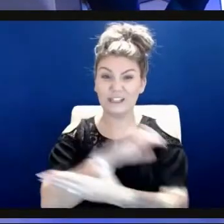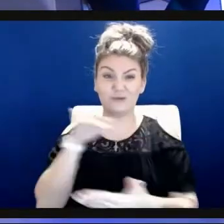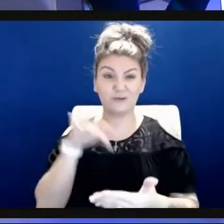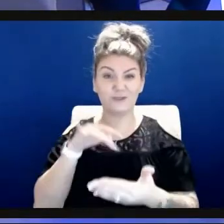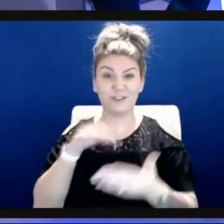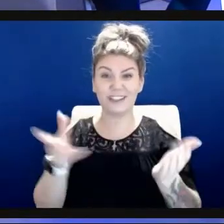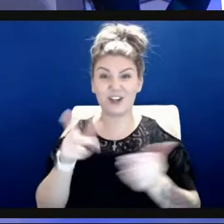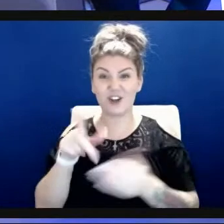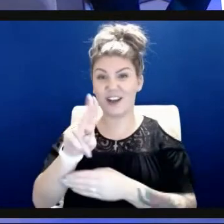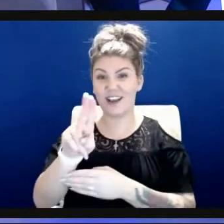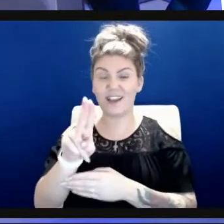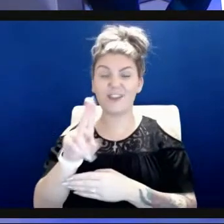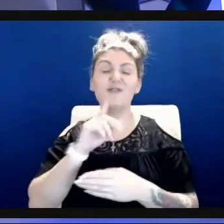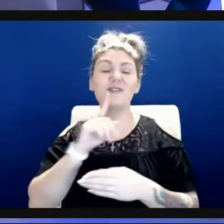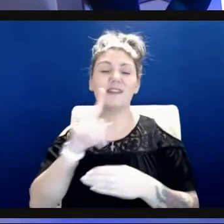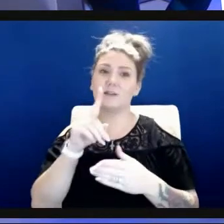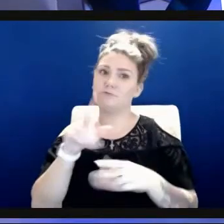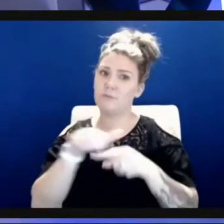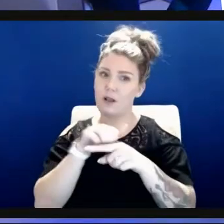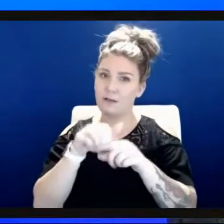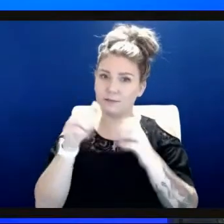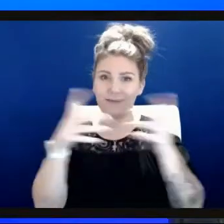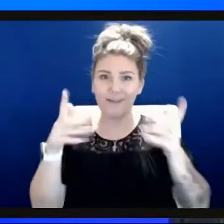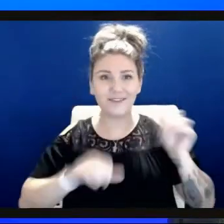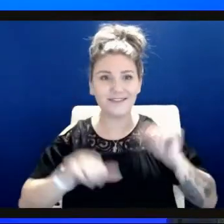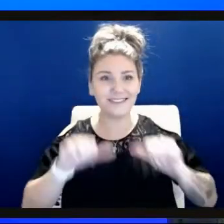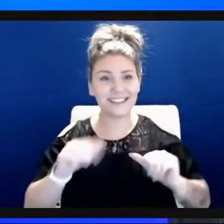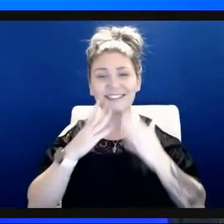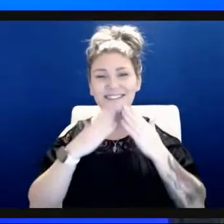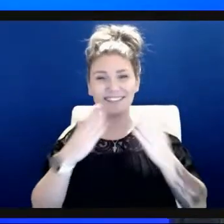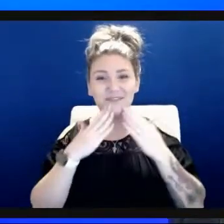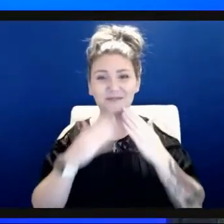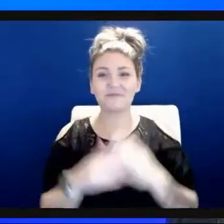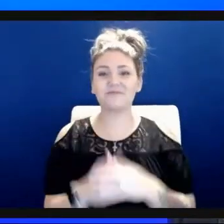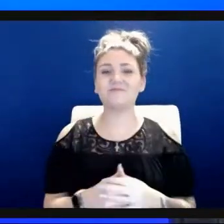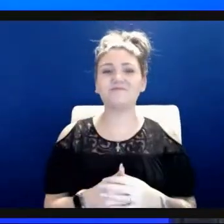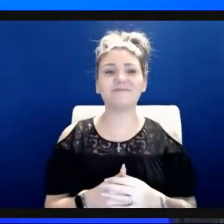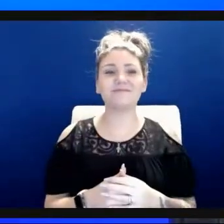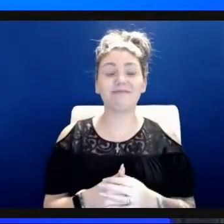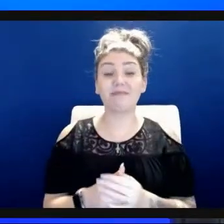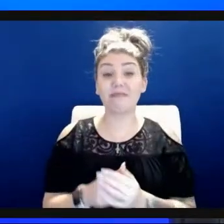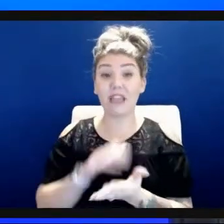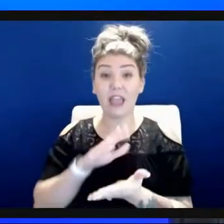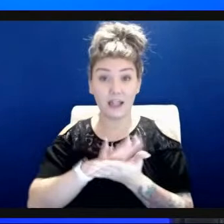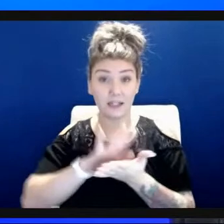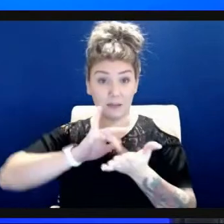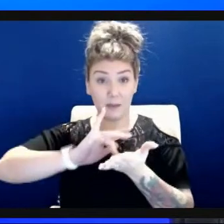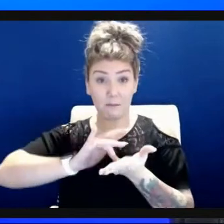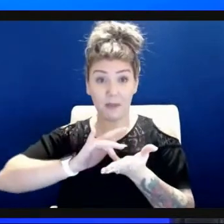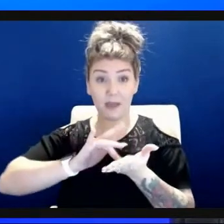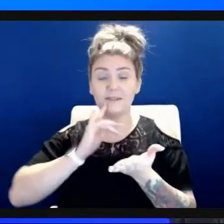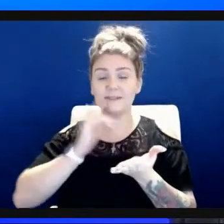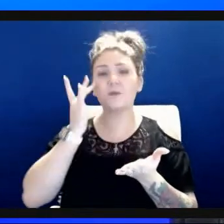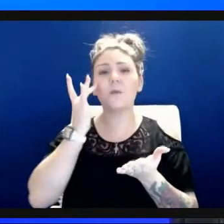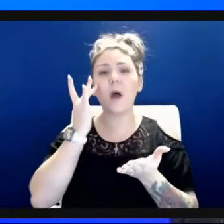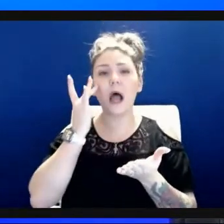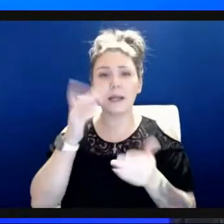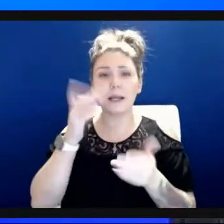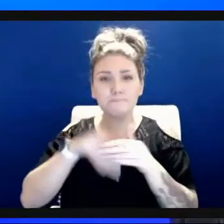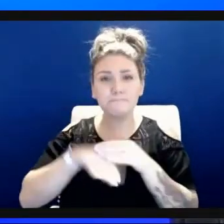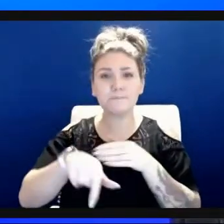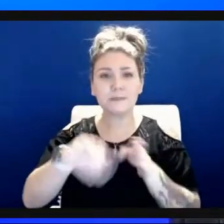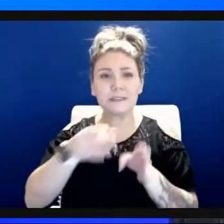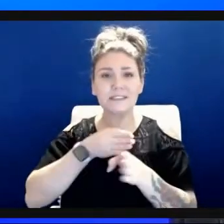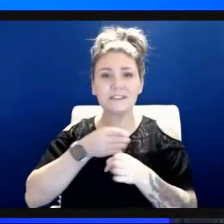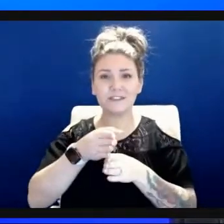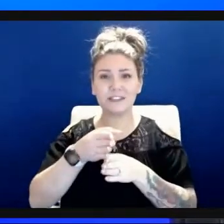a lot of science. All right. Thanks, Dr. Stites. Well, academic medicine is why I went into this field. It's the three pillars